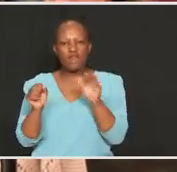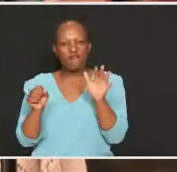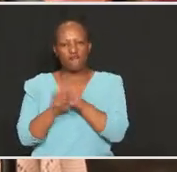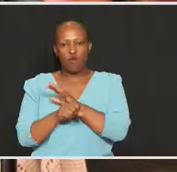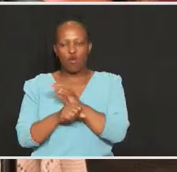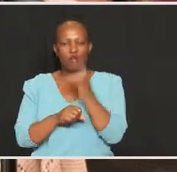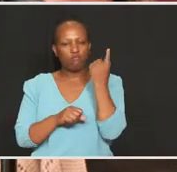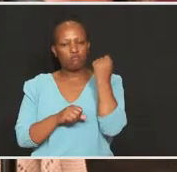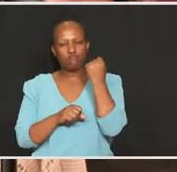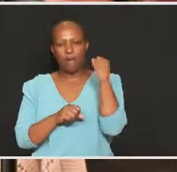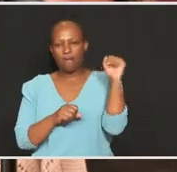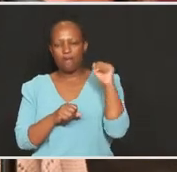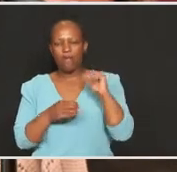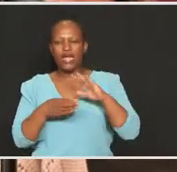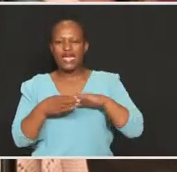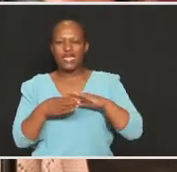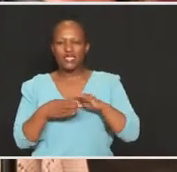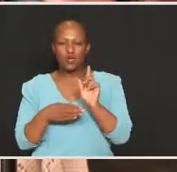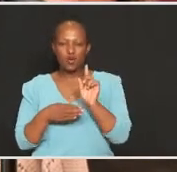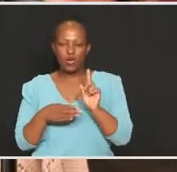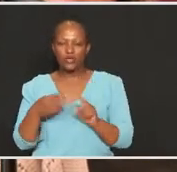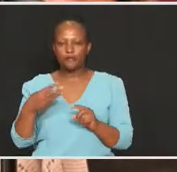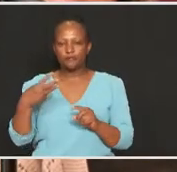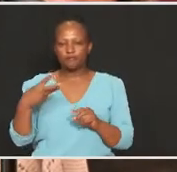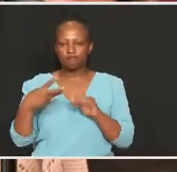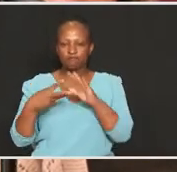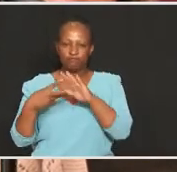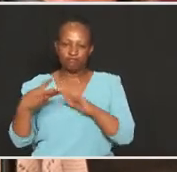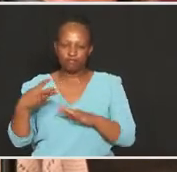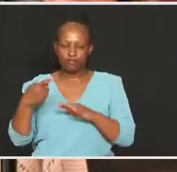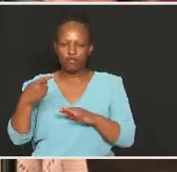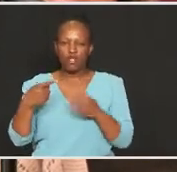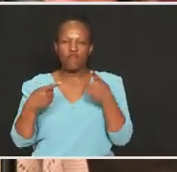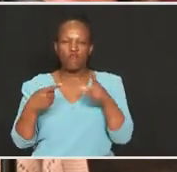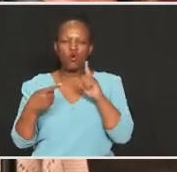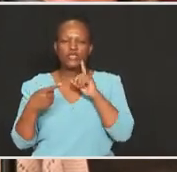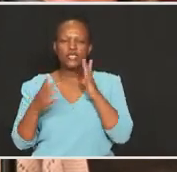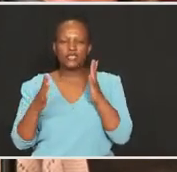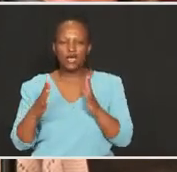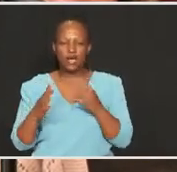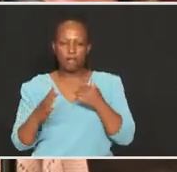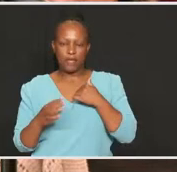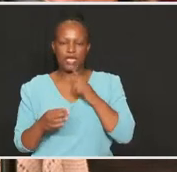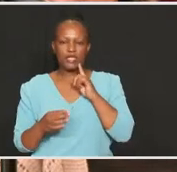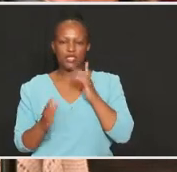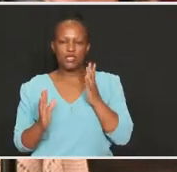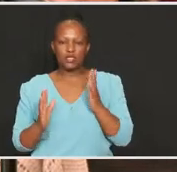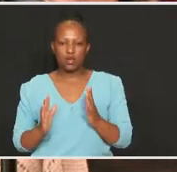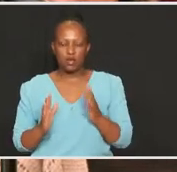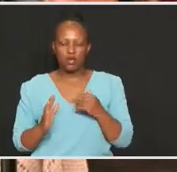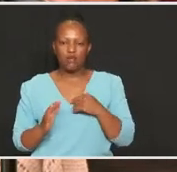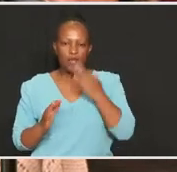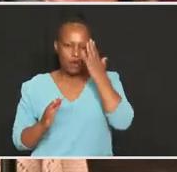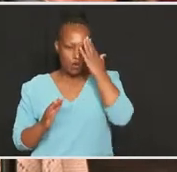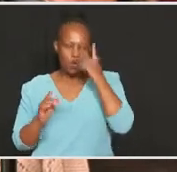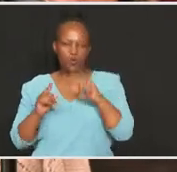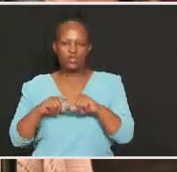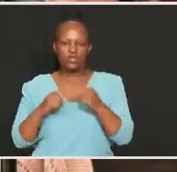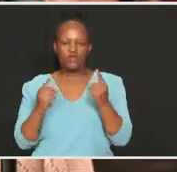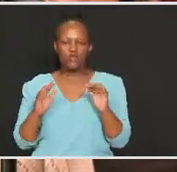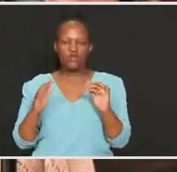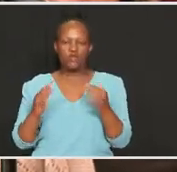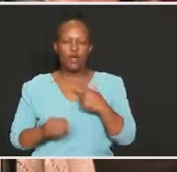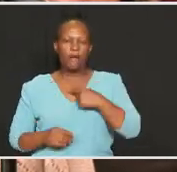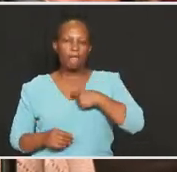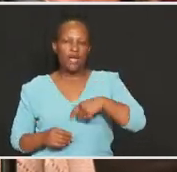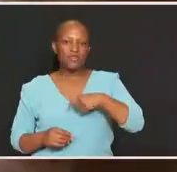for three reasons first on behalf of teachers being a teacher myself I know the difference it made to my